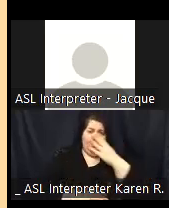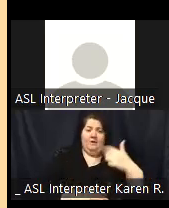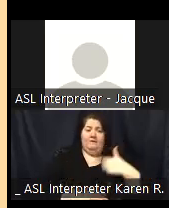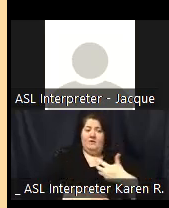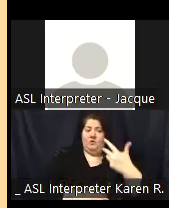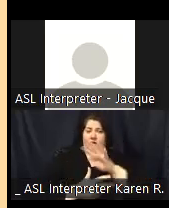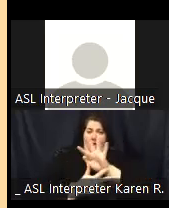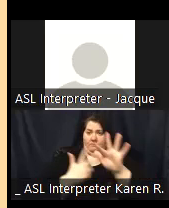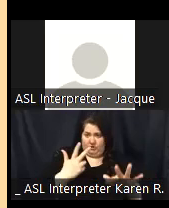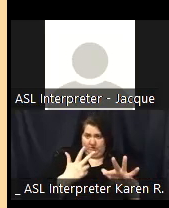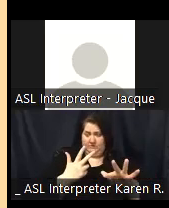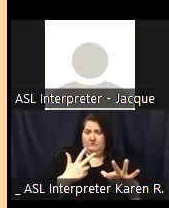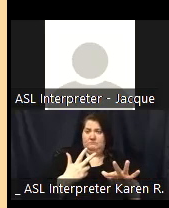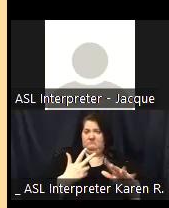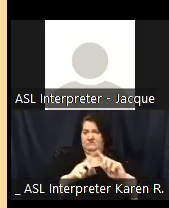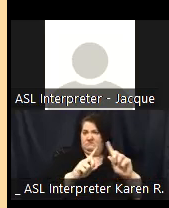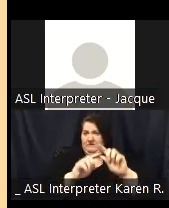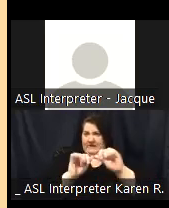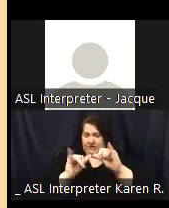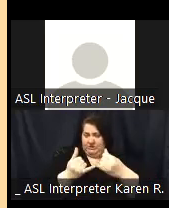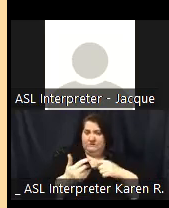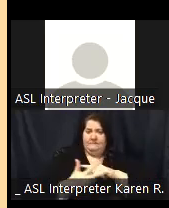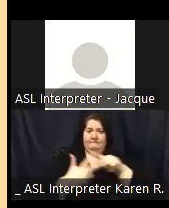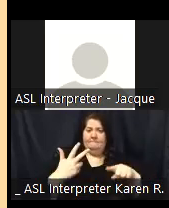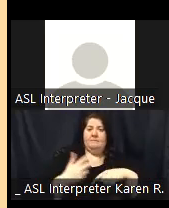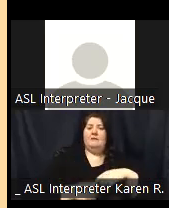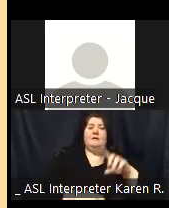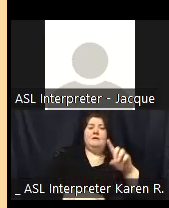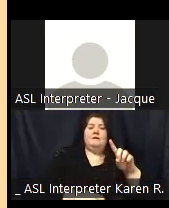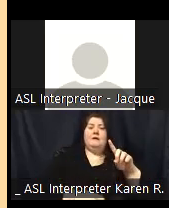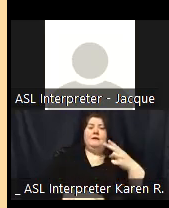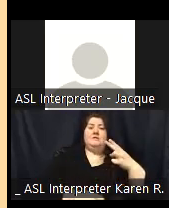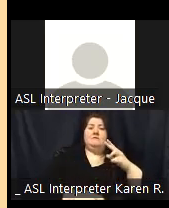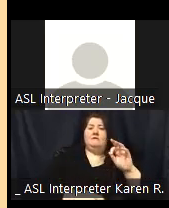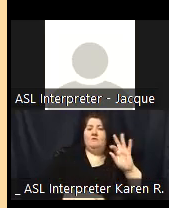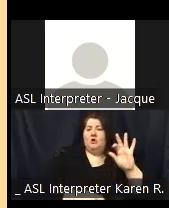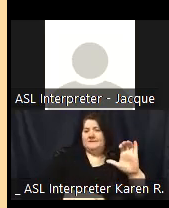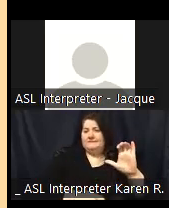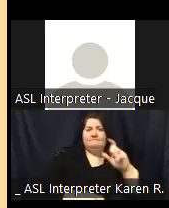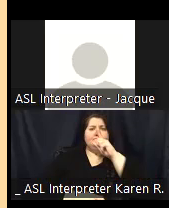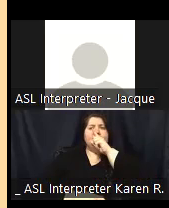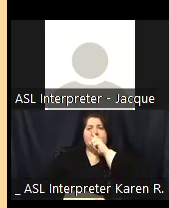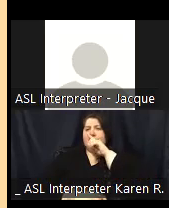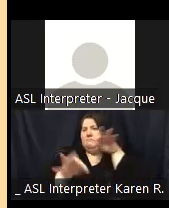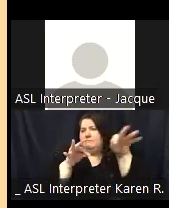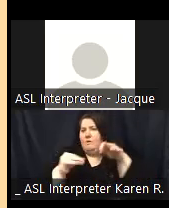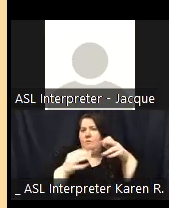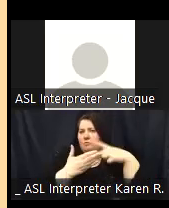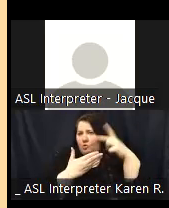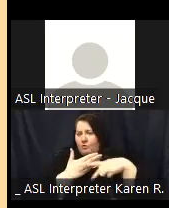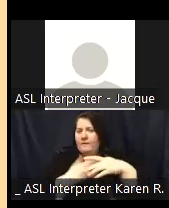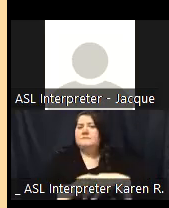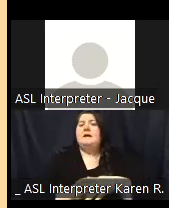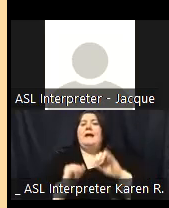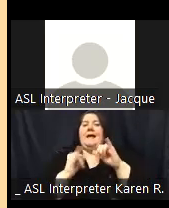of DHH agencies to choose from. The DHH FRC does not need to share information about programs. The agencies will share